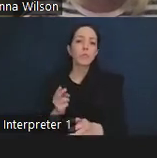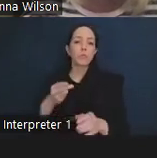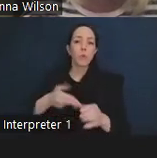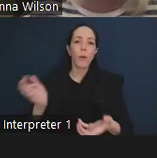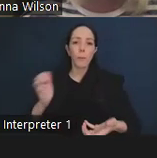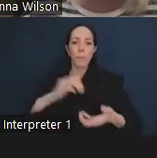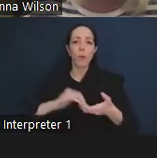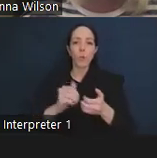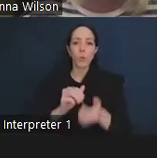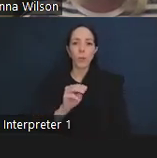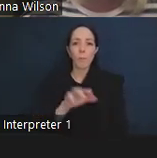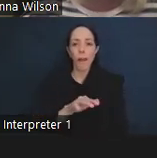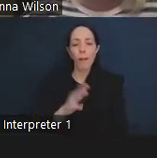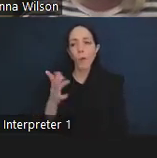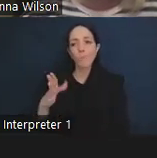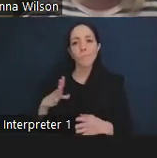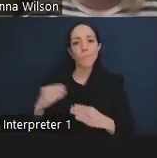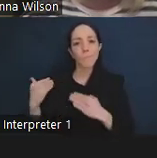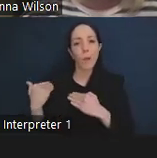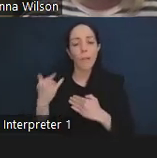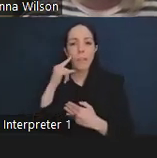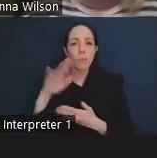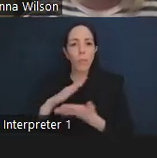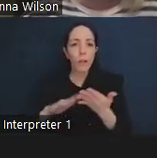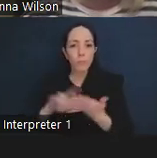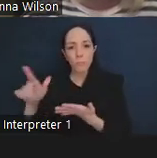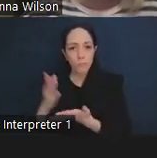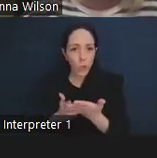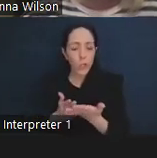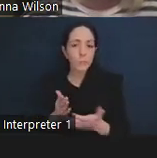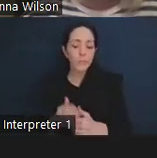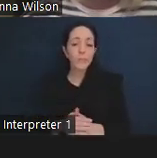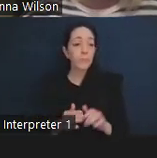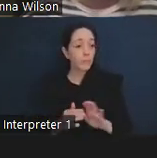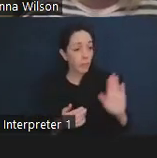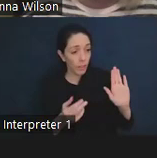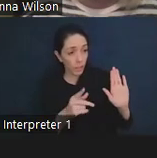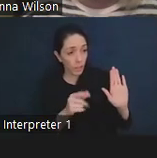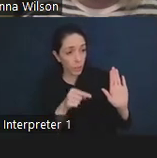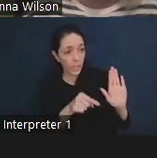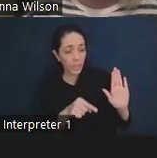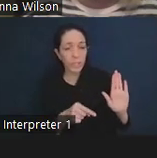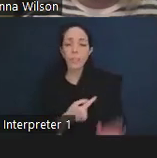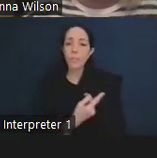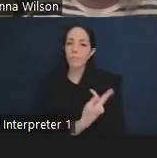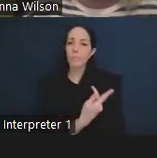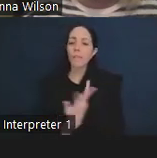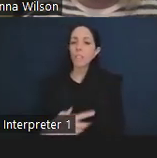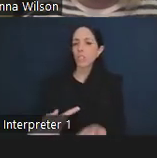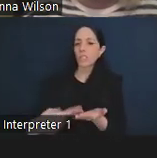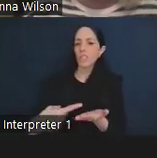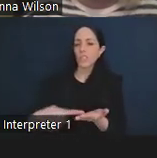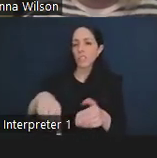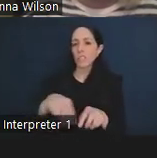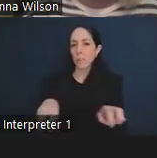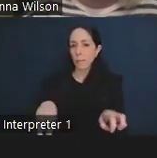Great, thanks. Hillary, I see you have your hand up. Sarah and I have already talked about this committee, and I